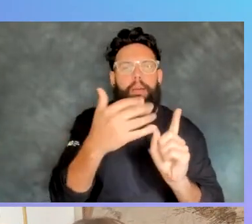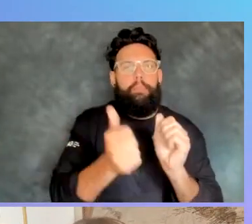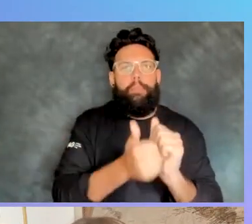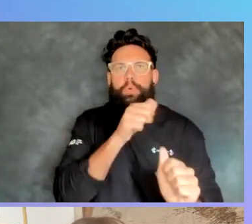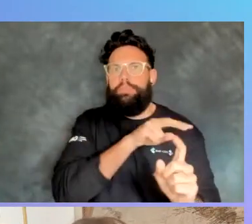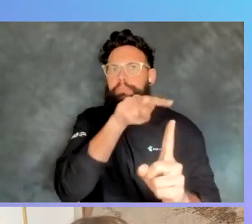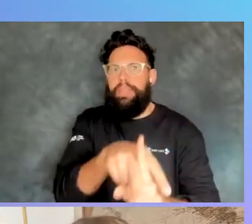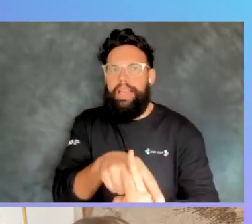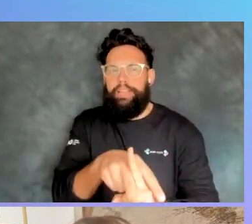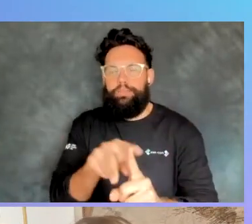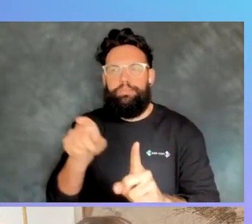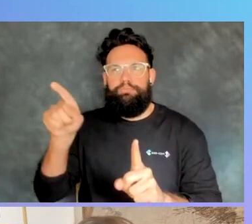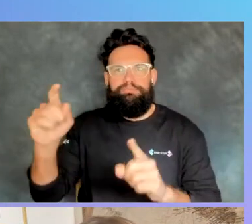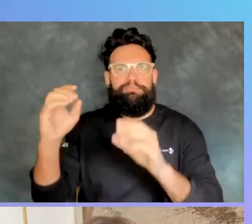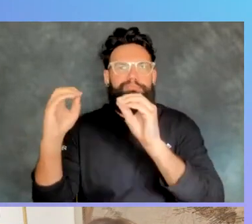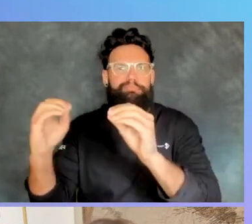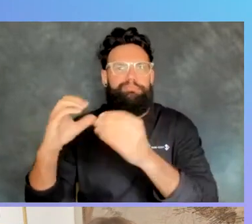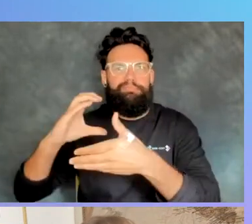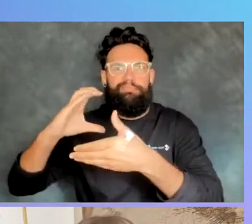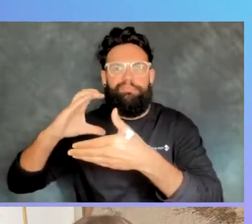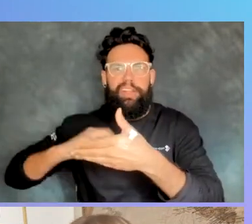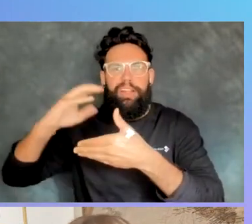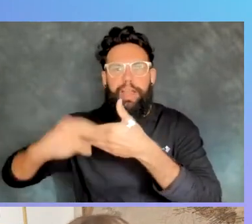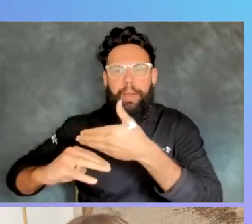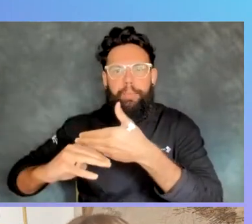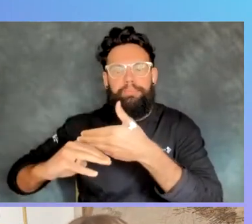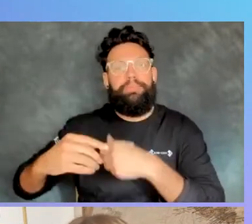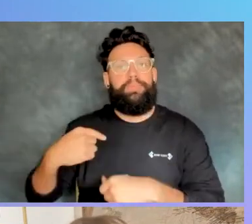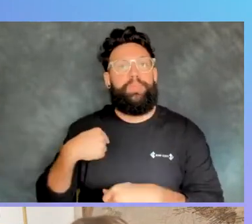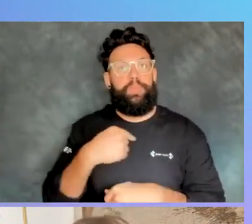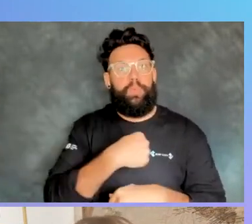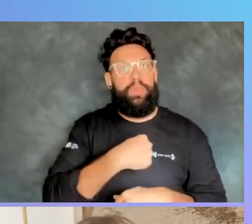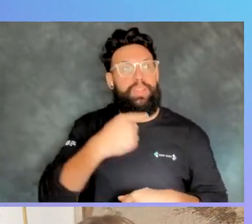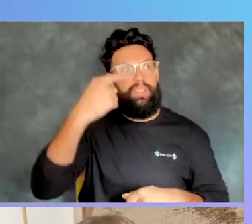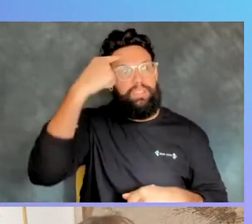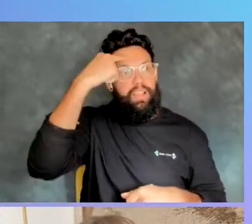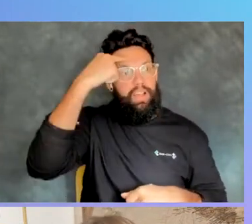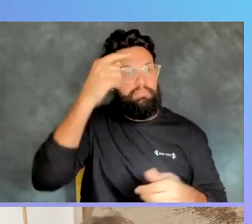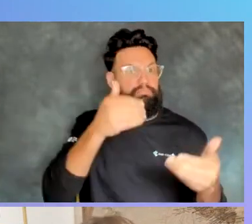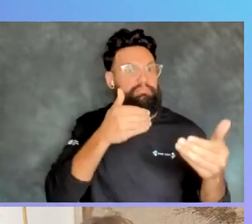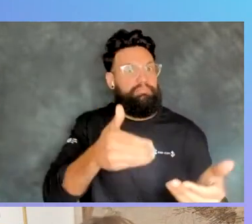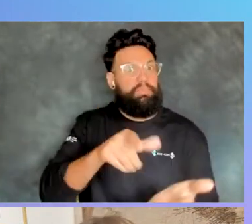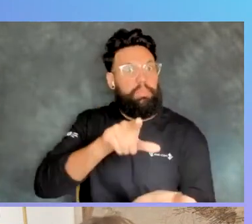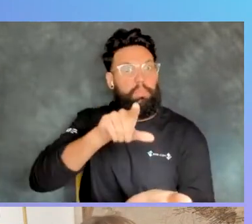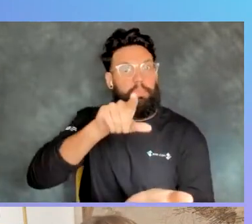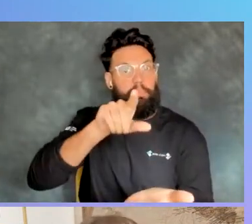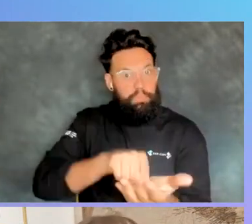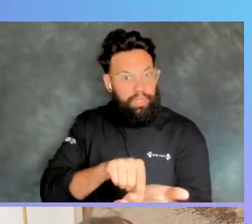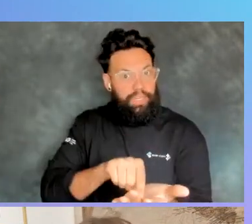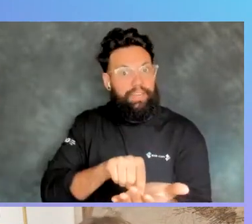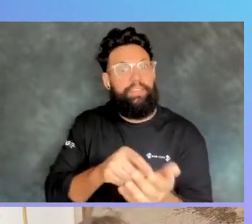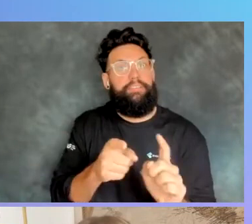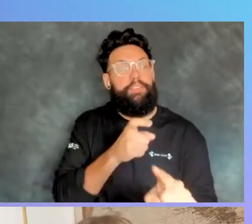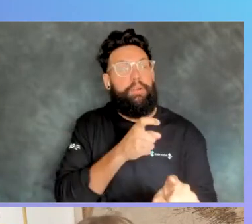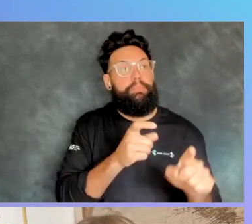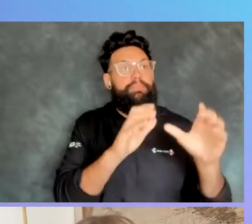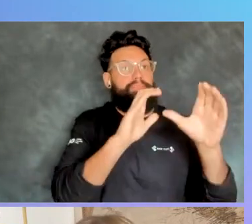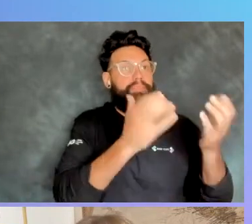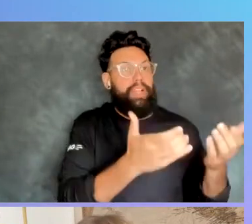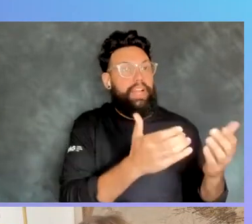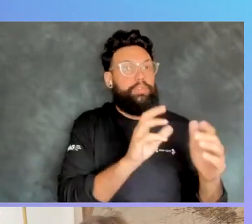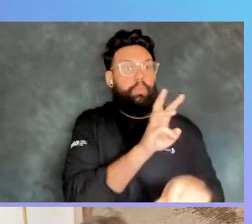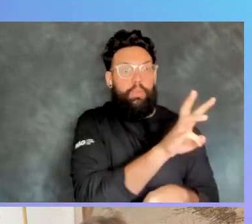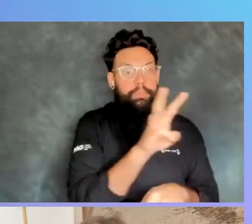we did what we thought would work, which is to print the images out from the class website on microcapsule paper and run them through the